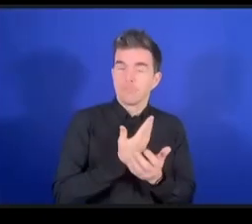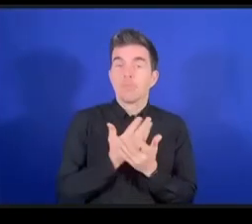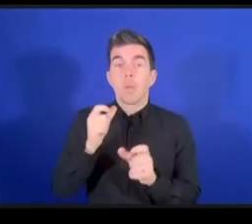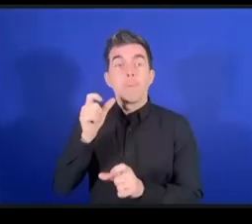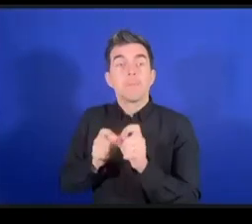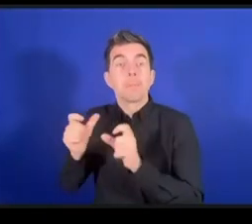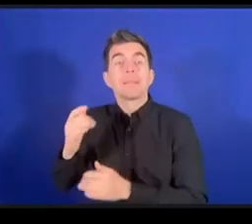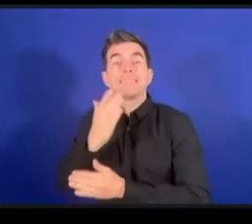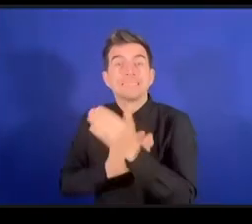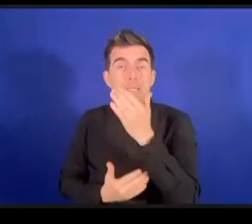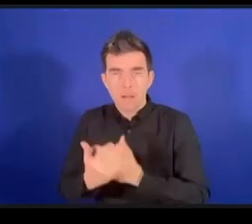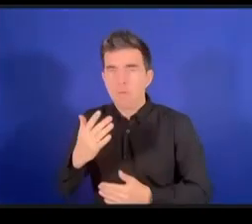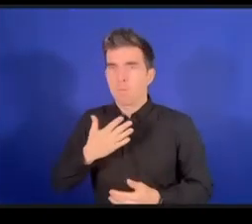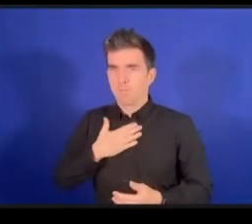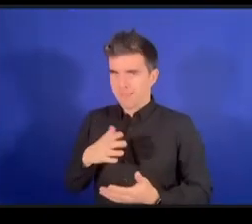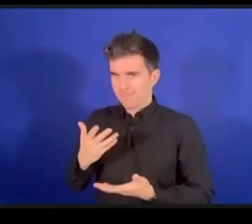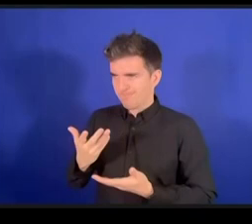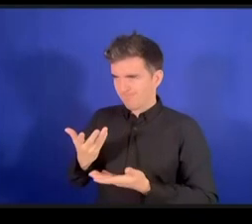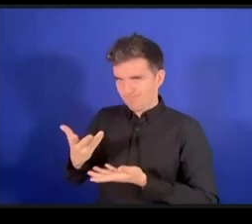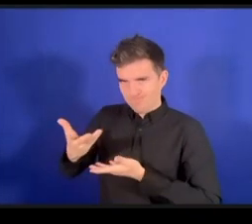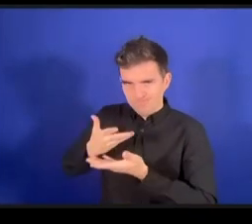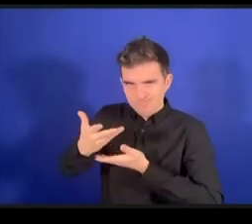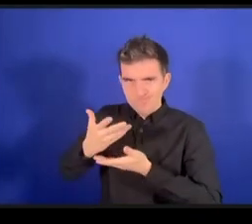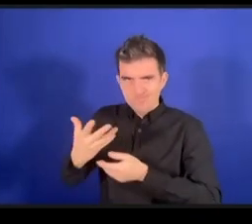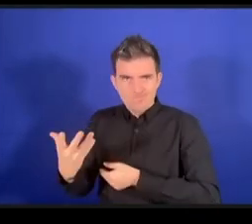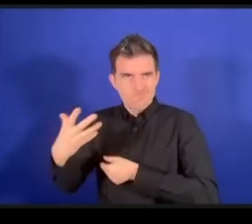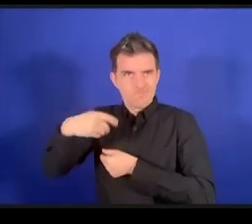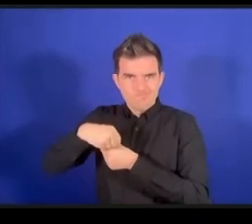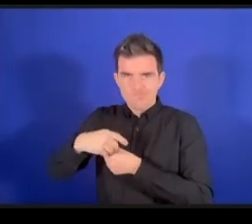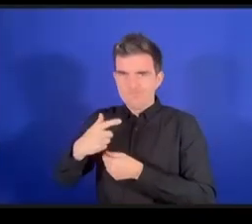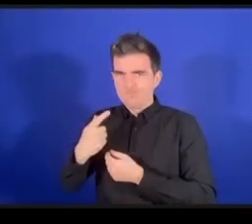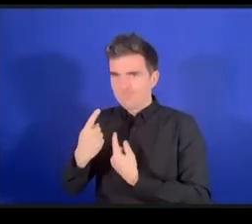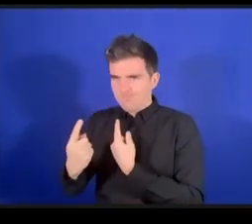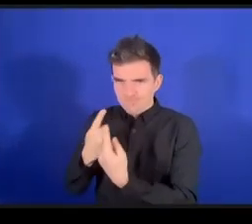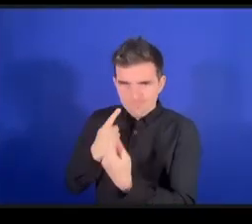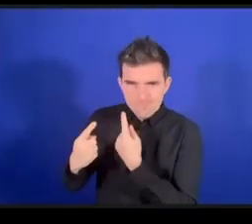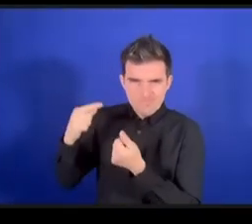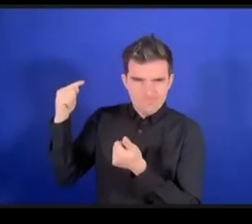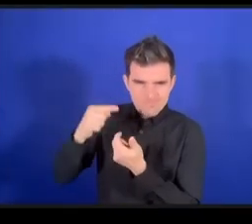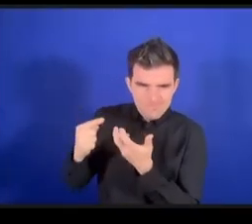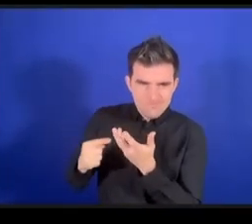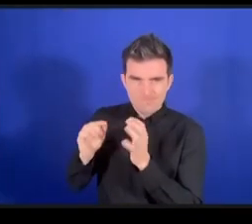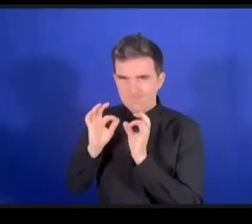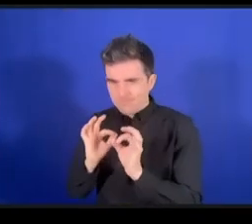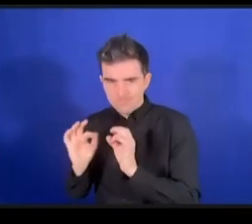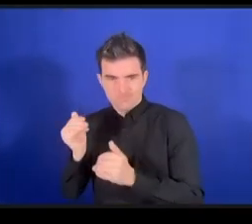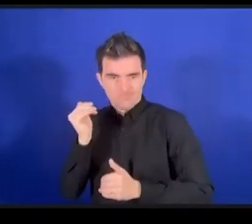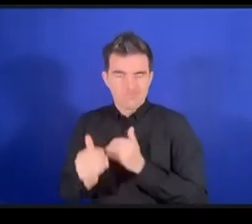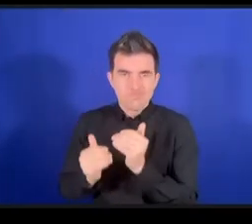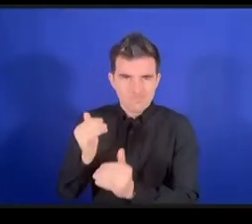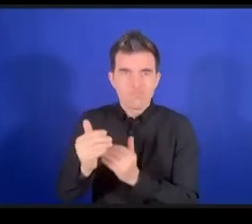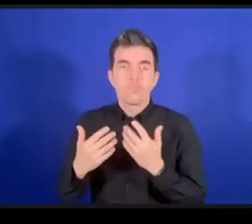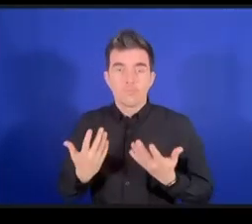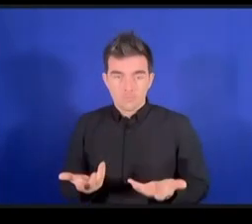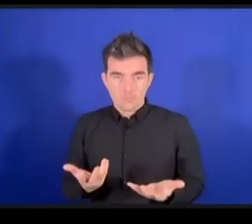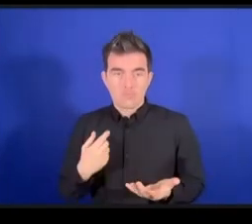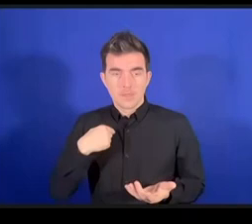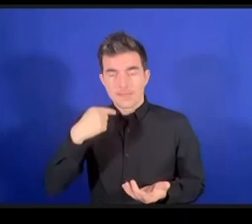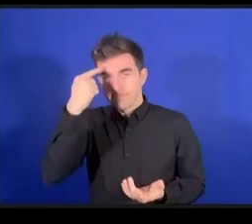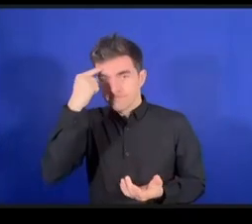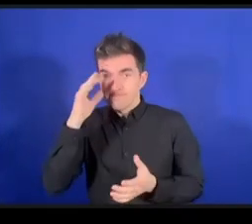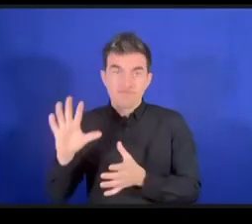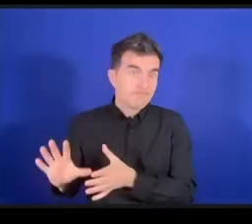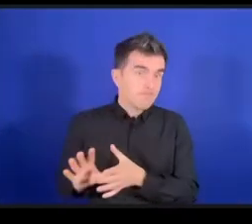initiatives. But when it comes to the implementation of those indicators, we sort